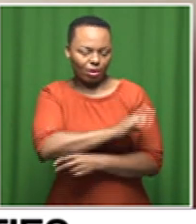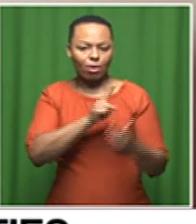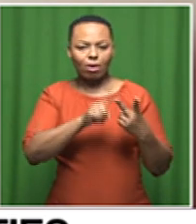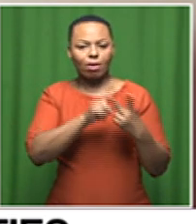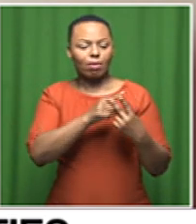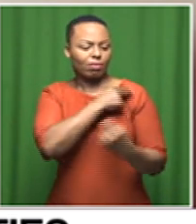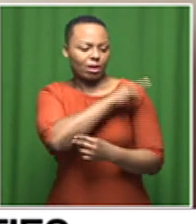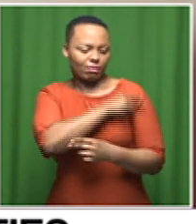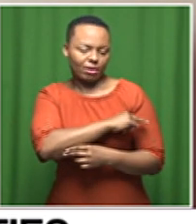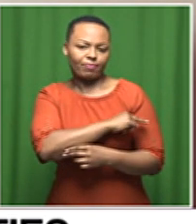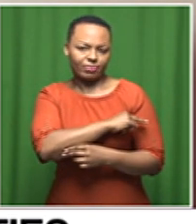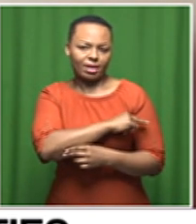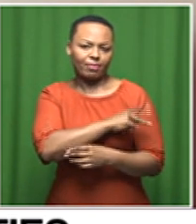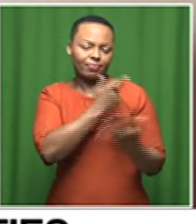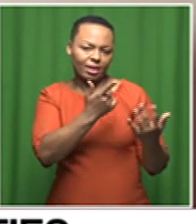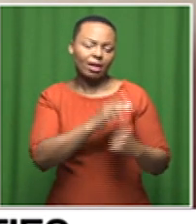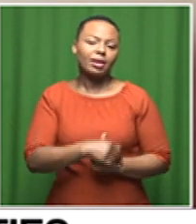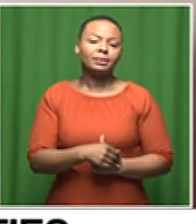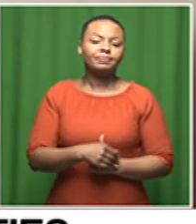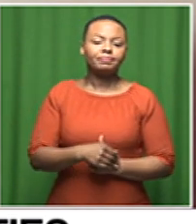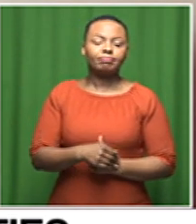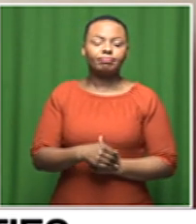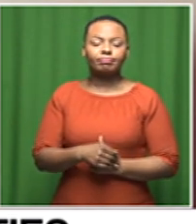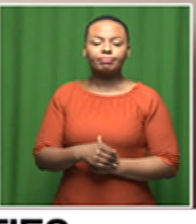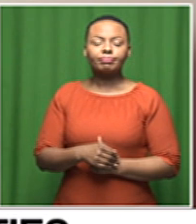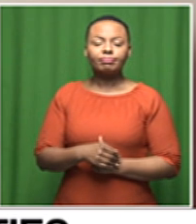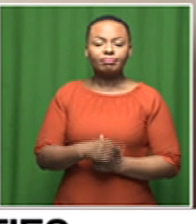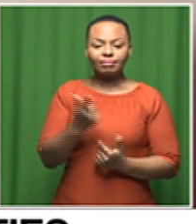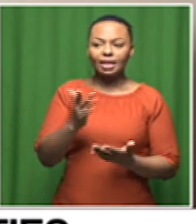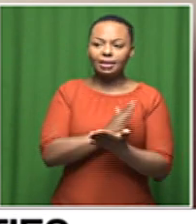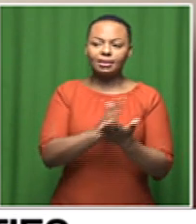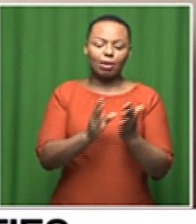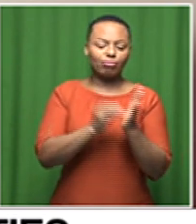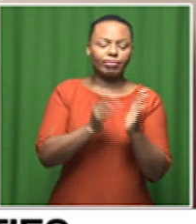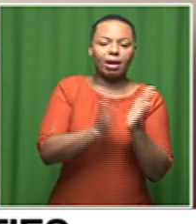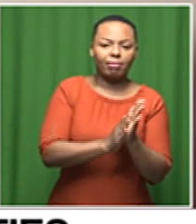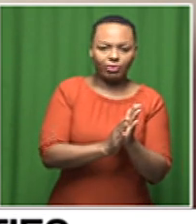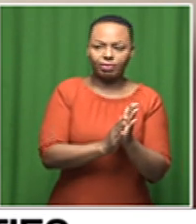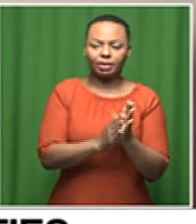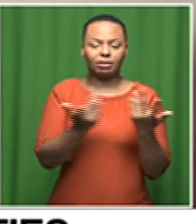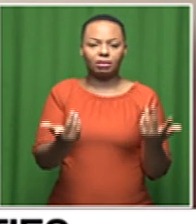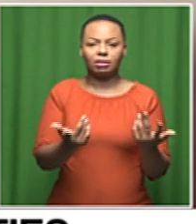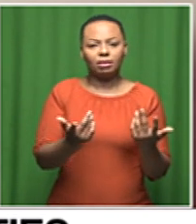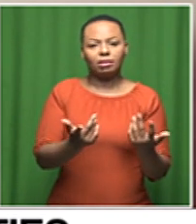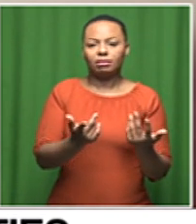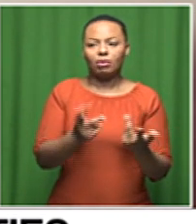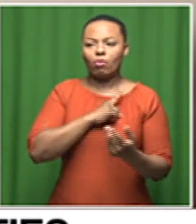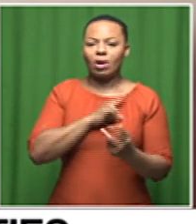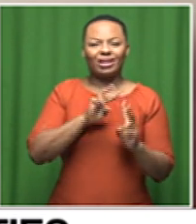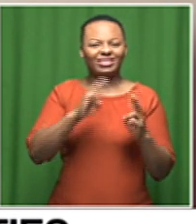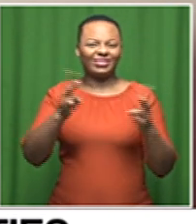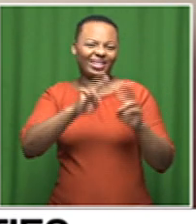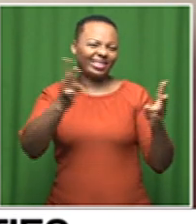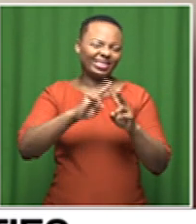away for cannot honoring their appointments because of various reasons. We know that we are living in a